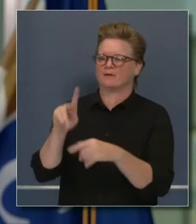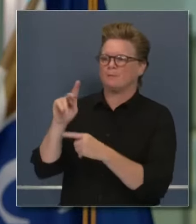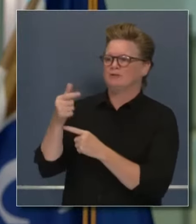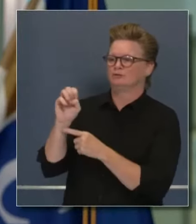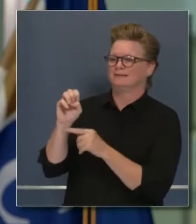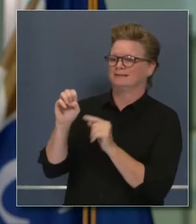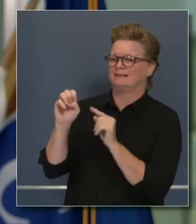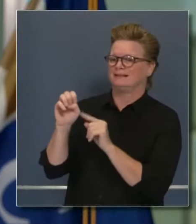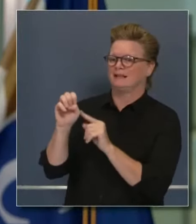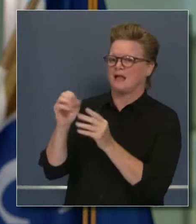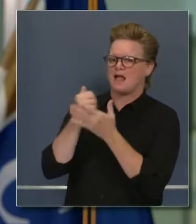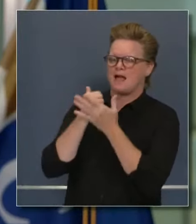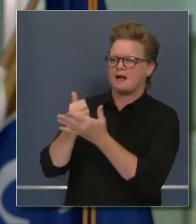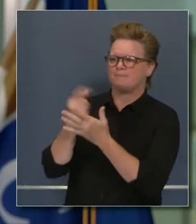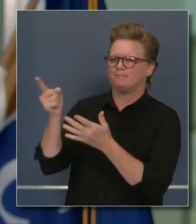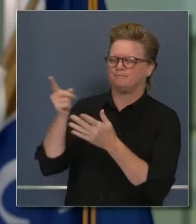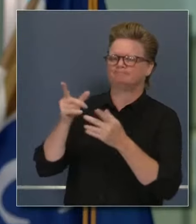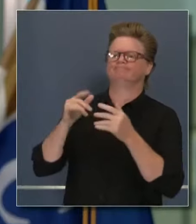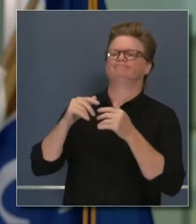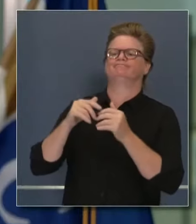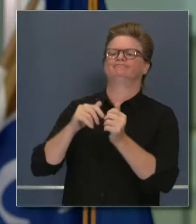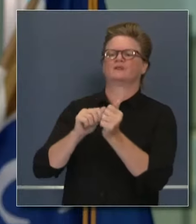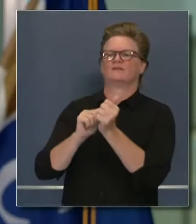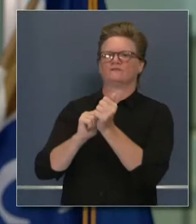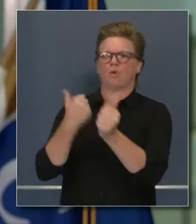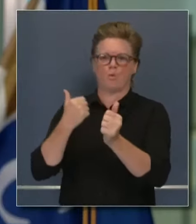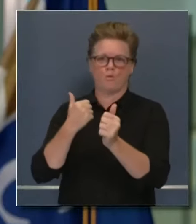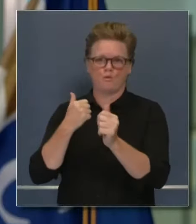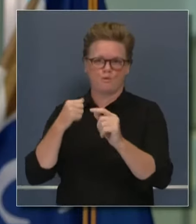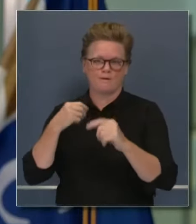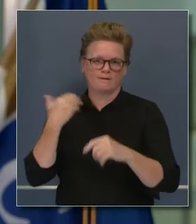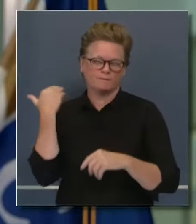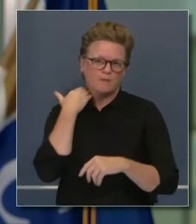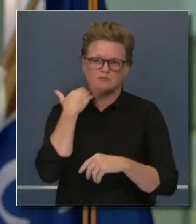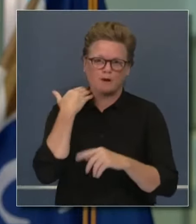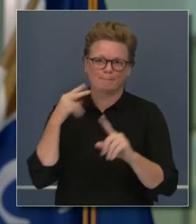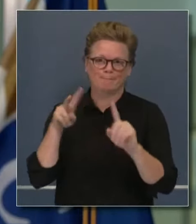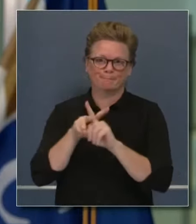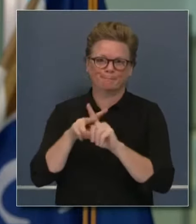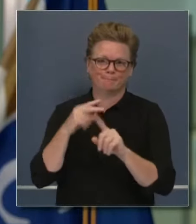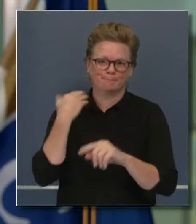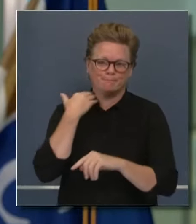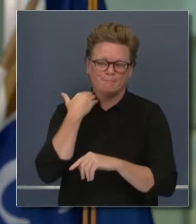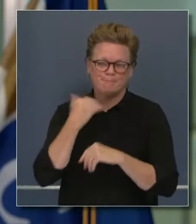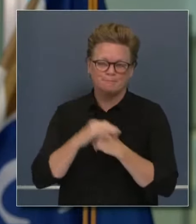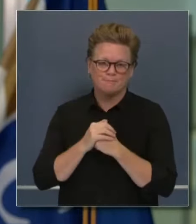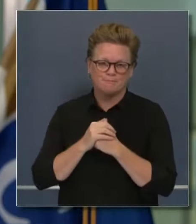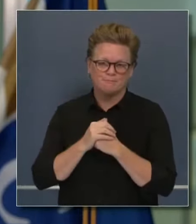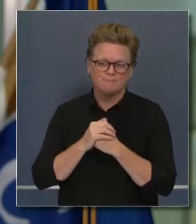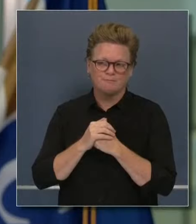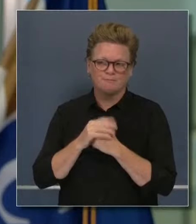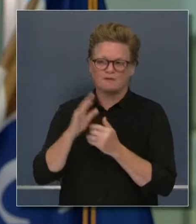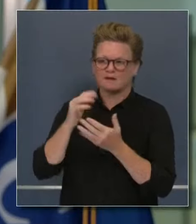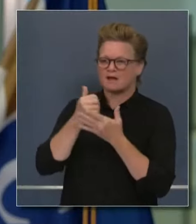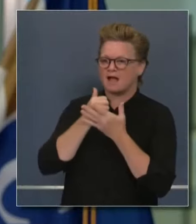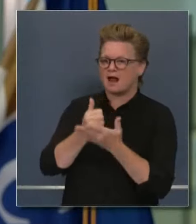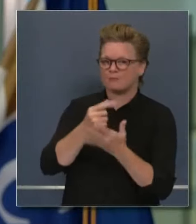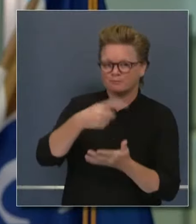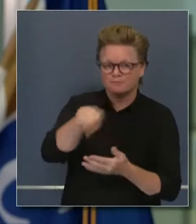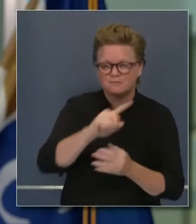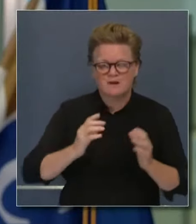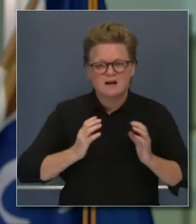bankruptcy and completely reimagined as a company in terms of their focus on consumer framework of public safety,